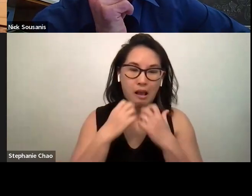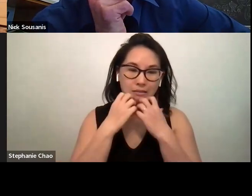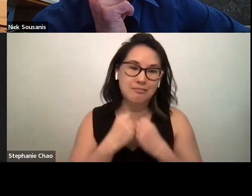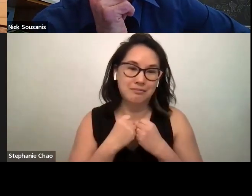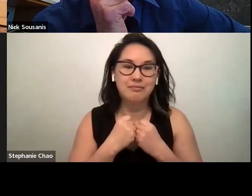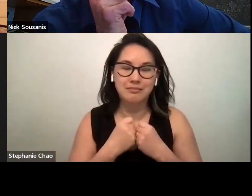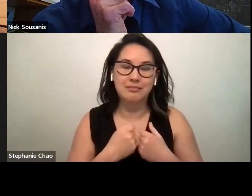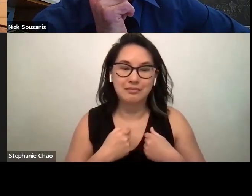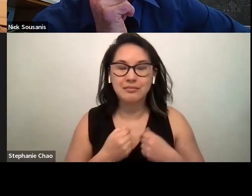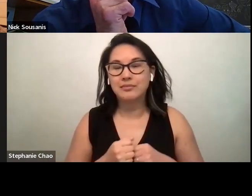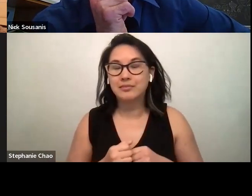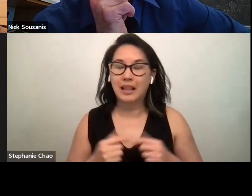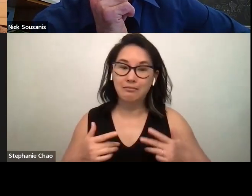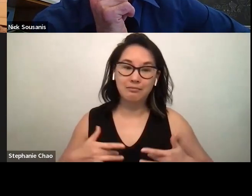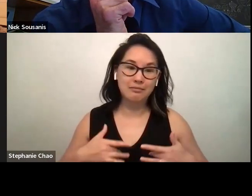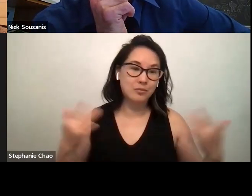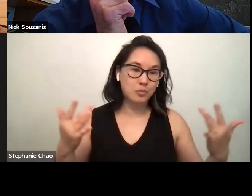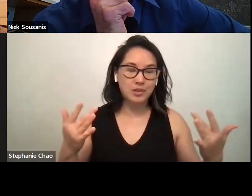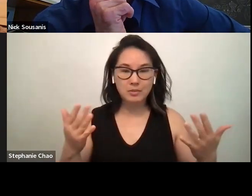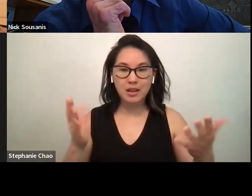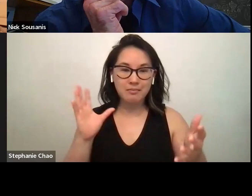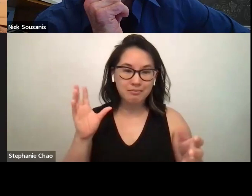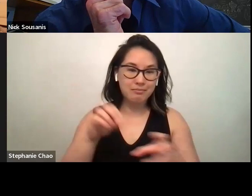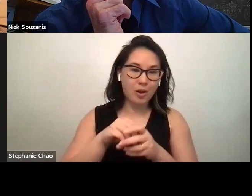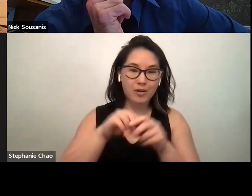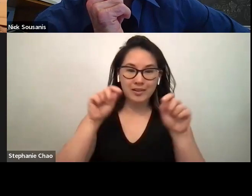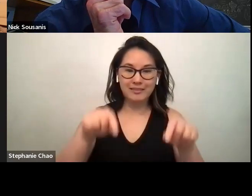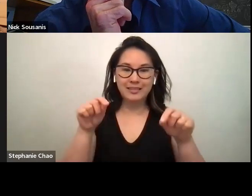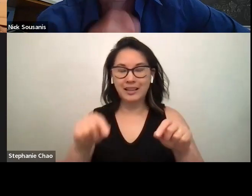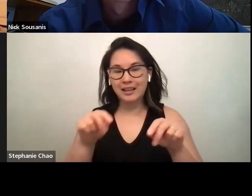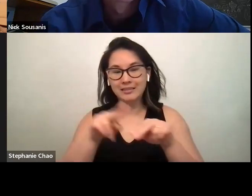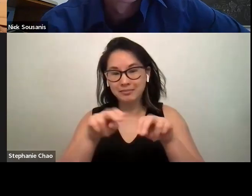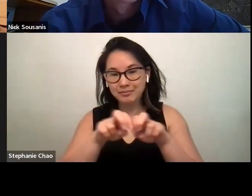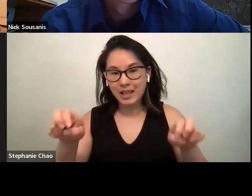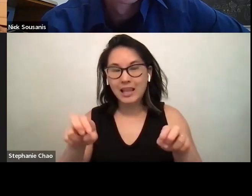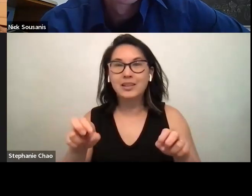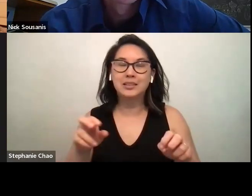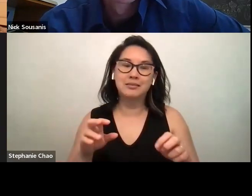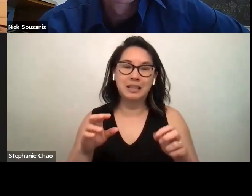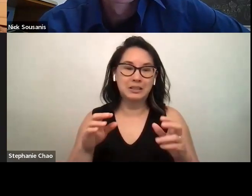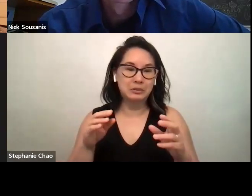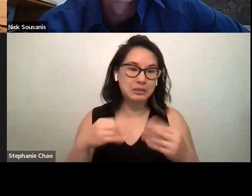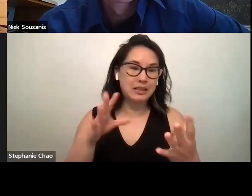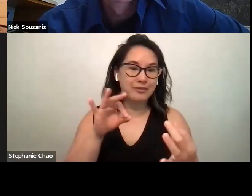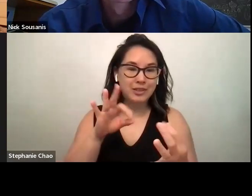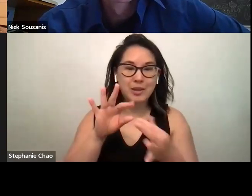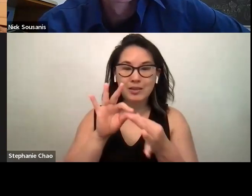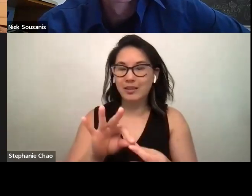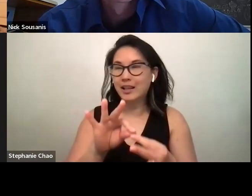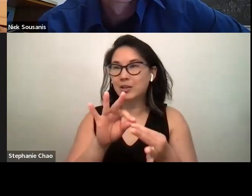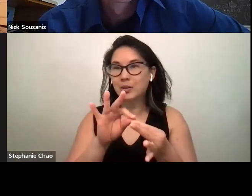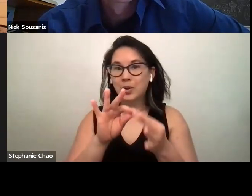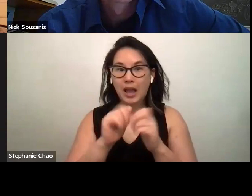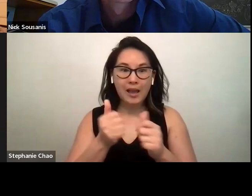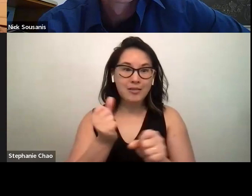and it is a thrill to be part of this panel and to be able to give feedback on how to